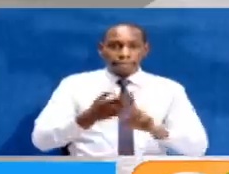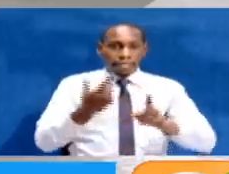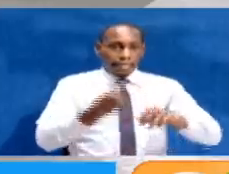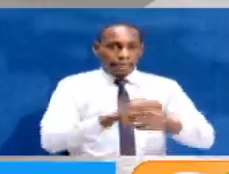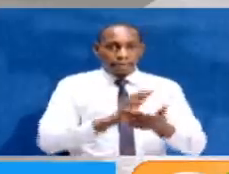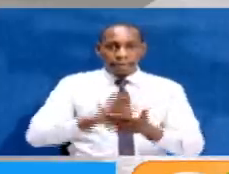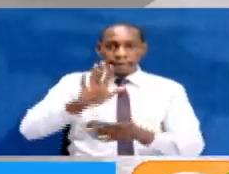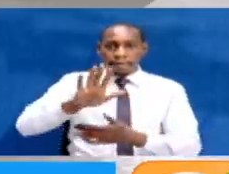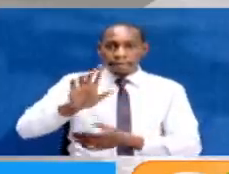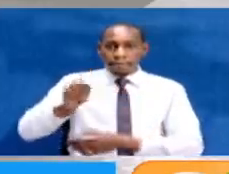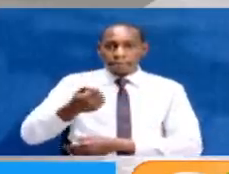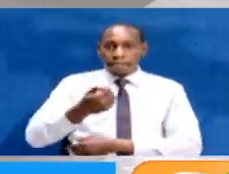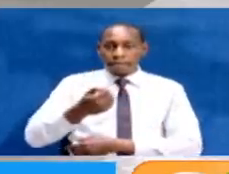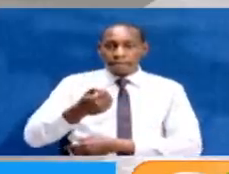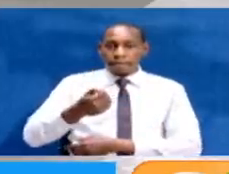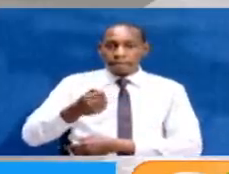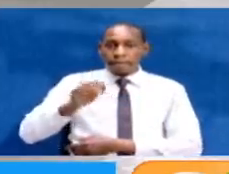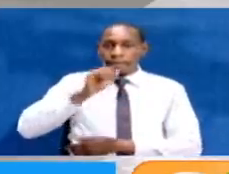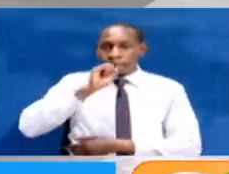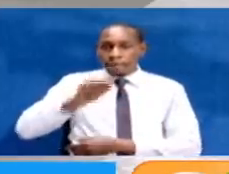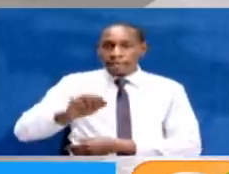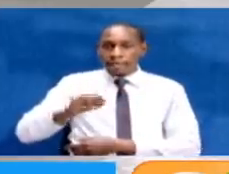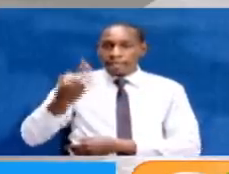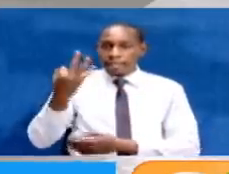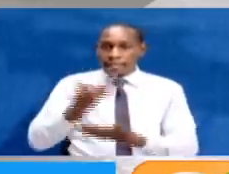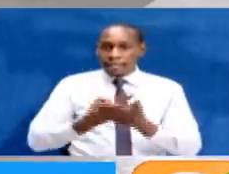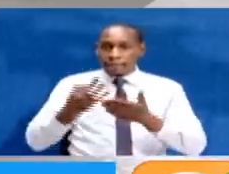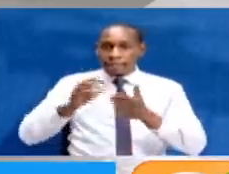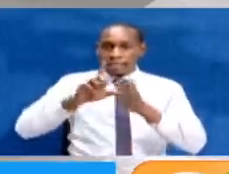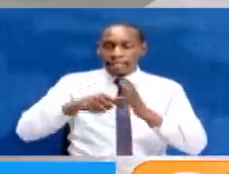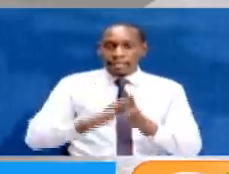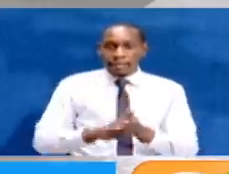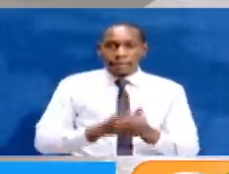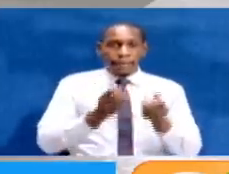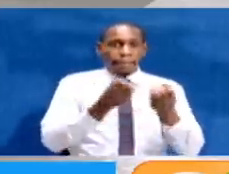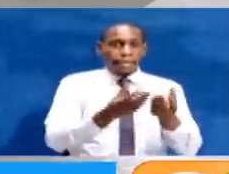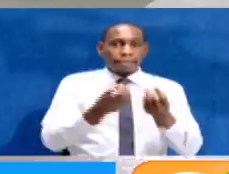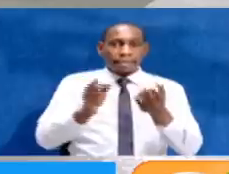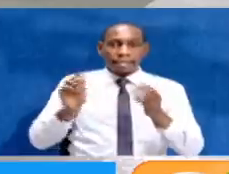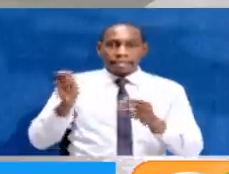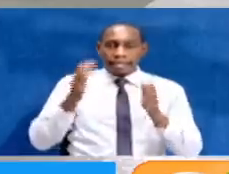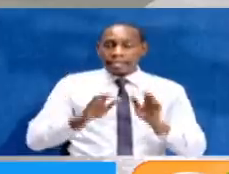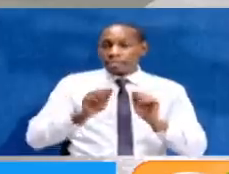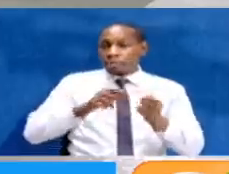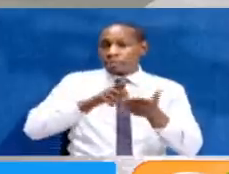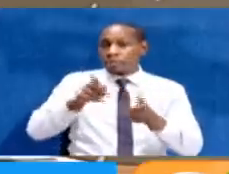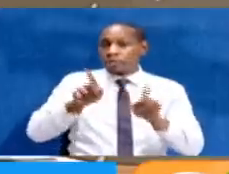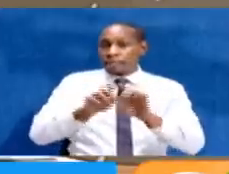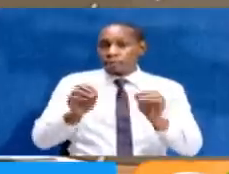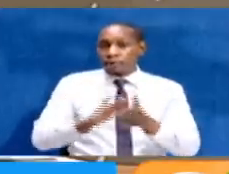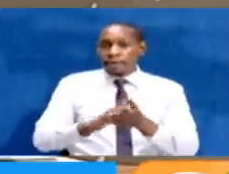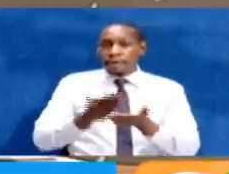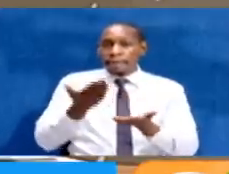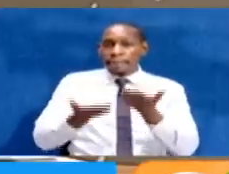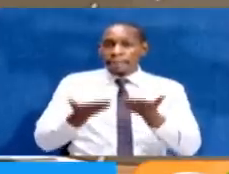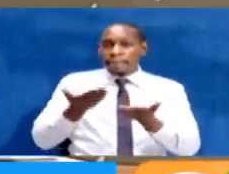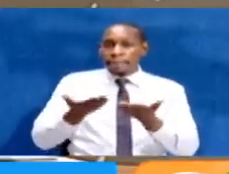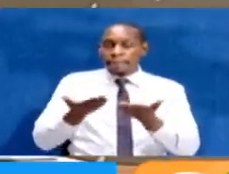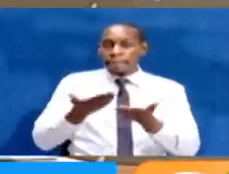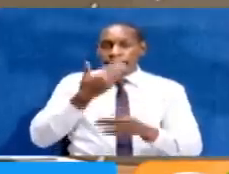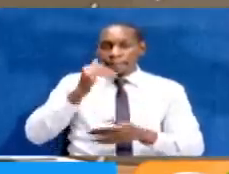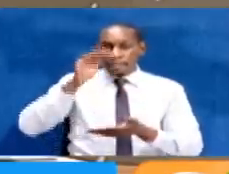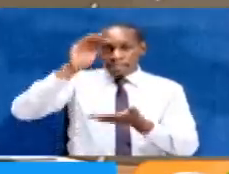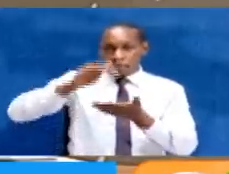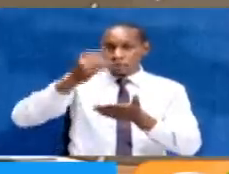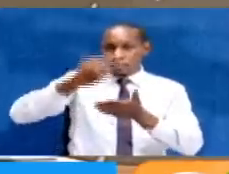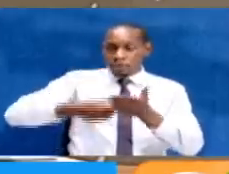dose and 5,500 21 days later. Yes, not many Kenyans can afford that. And maybe they should look at maybe bringing it at a lower price so that a bit